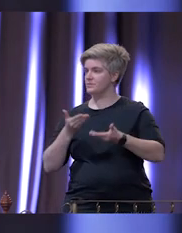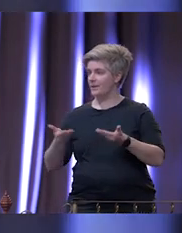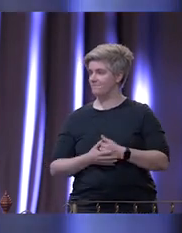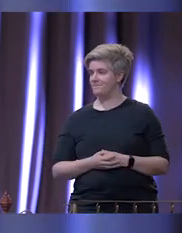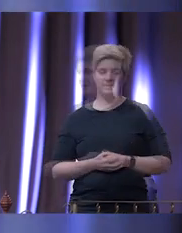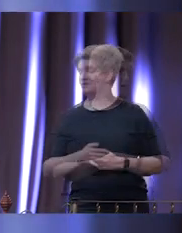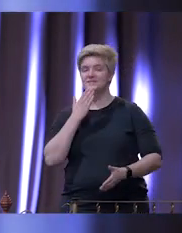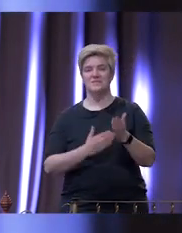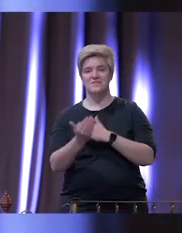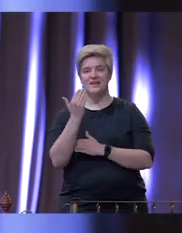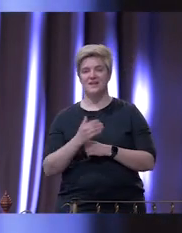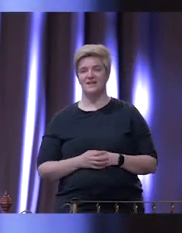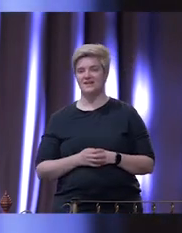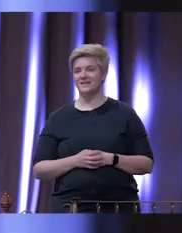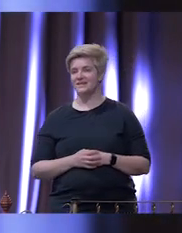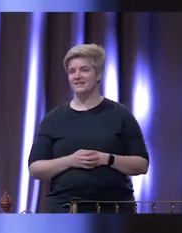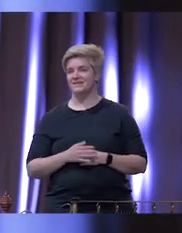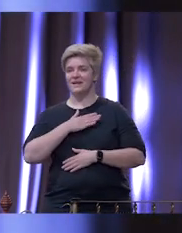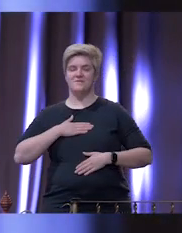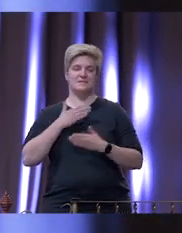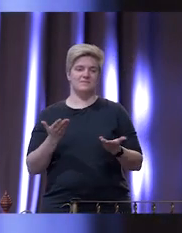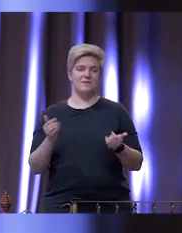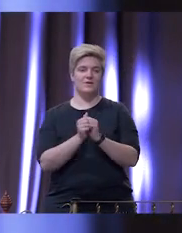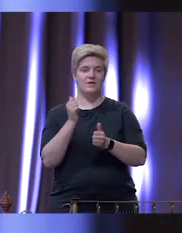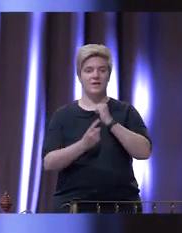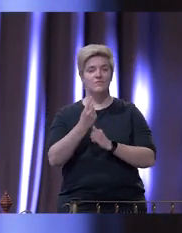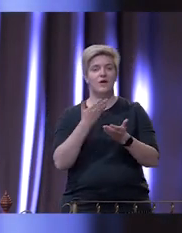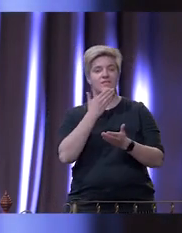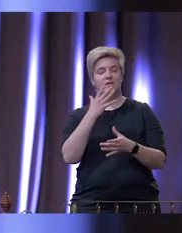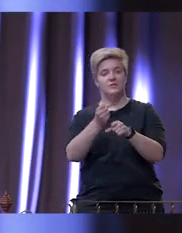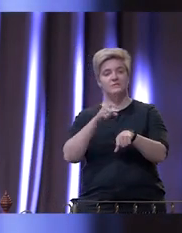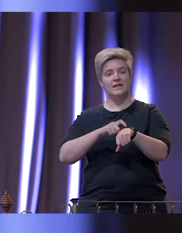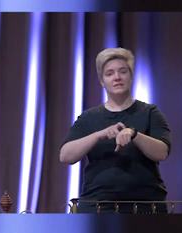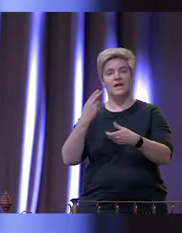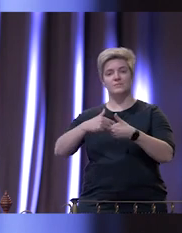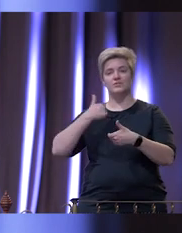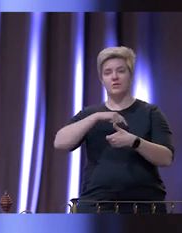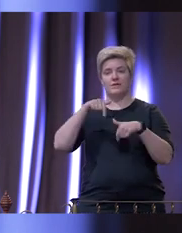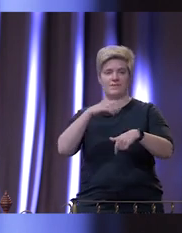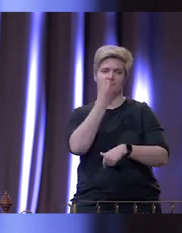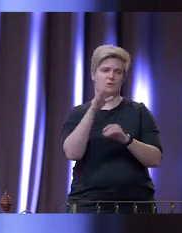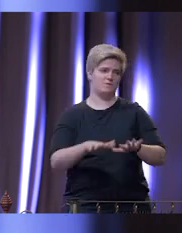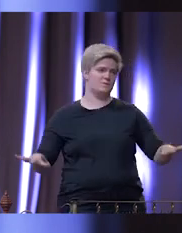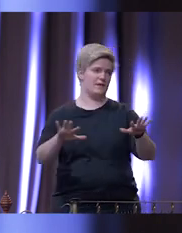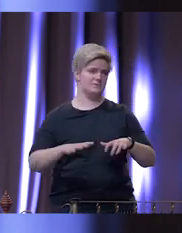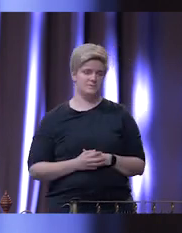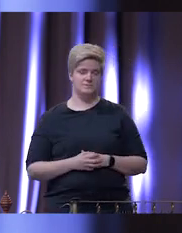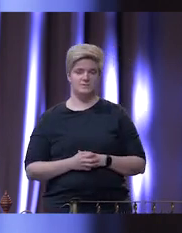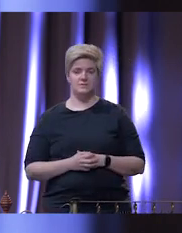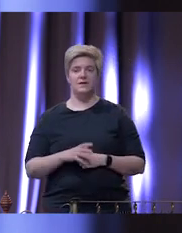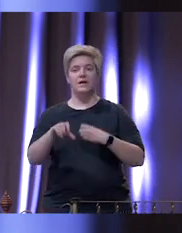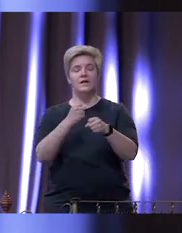Anne. Good morning. I'm pleased to be here with everyone, and thank you for taking the time to join us in this